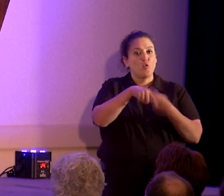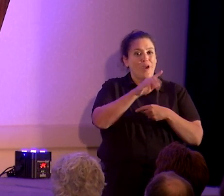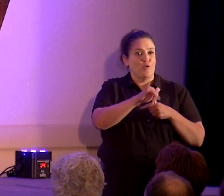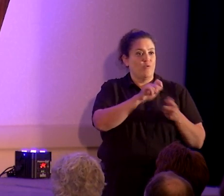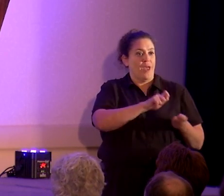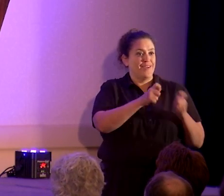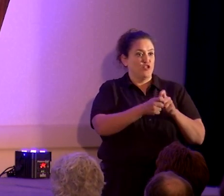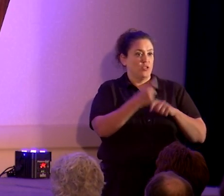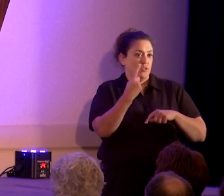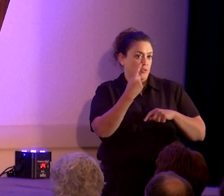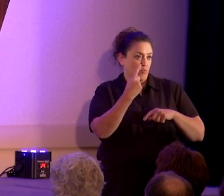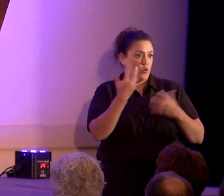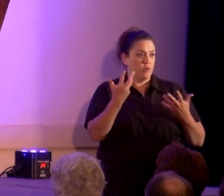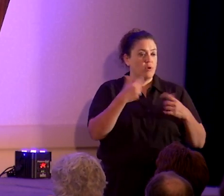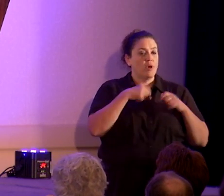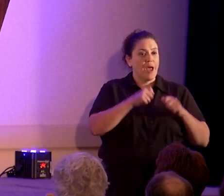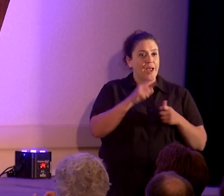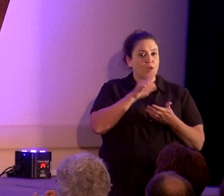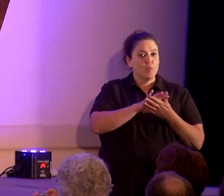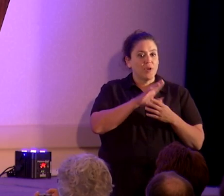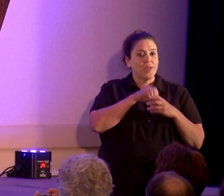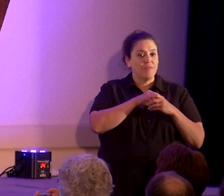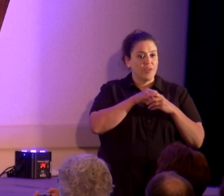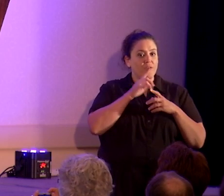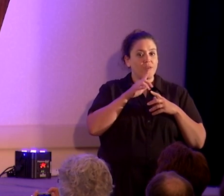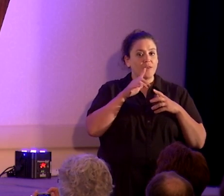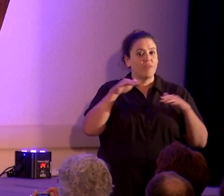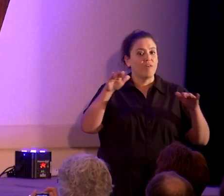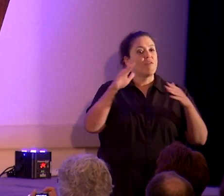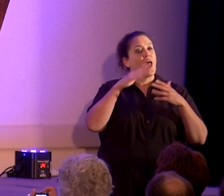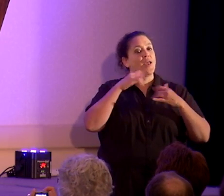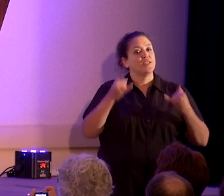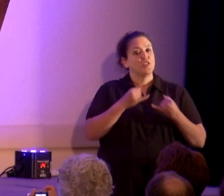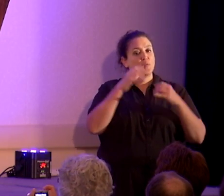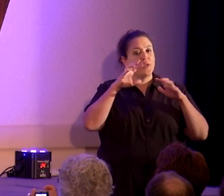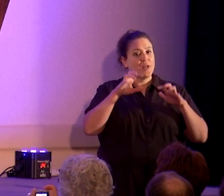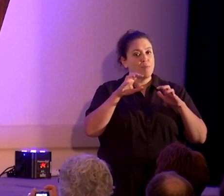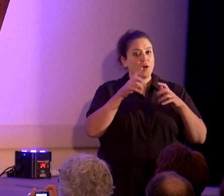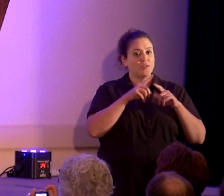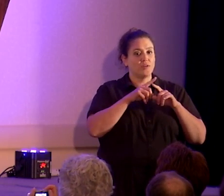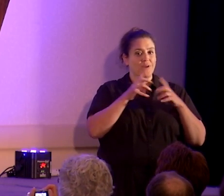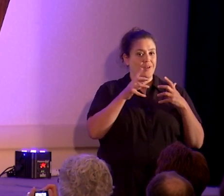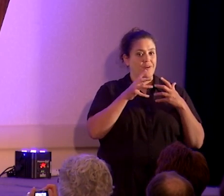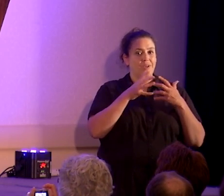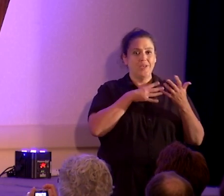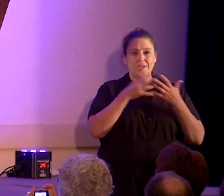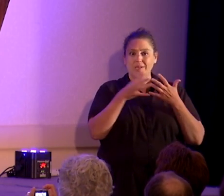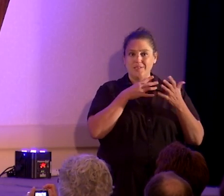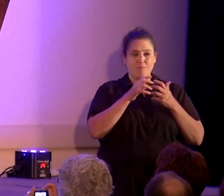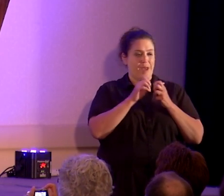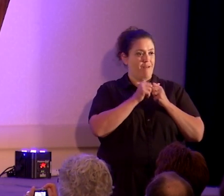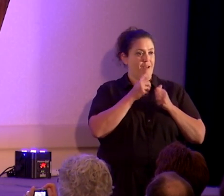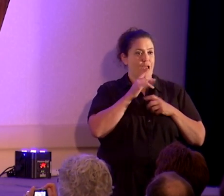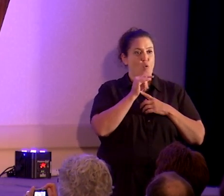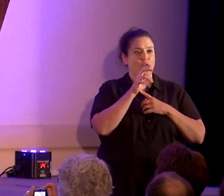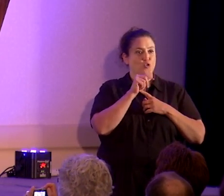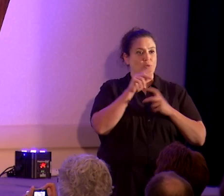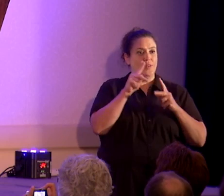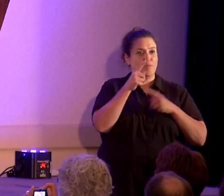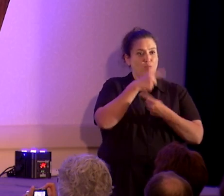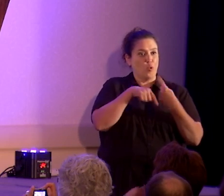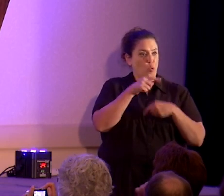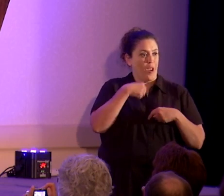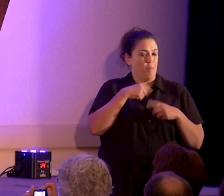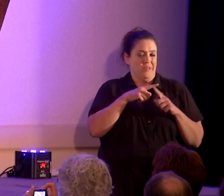someone. I could believe in the flying spaghetti monster, and it doesn't make a bit of difference how I treat the people around me. Well, then it's immaterial what I